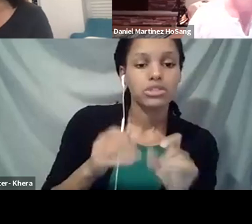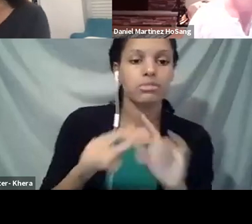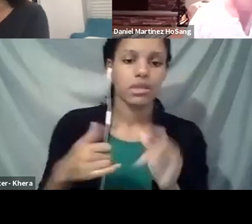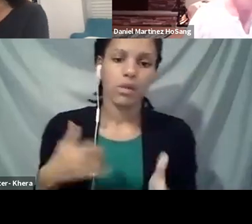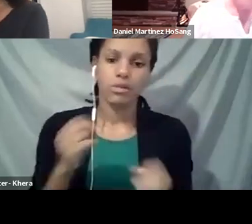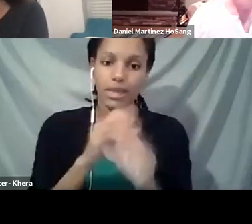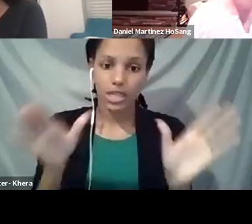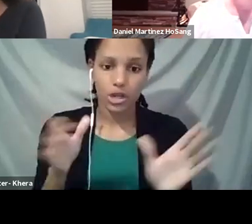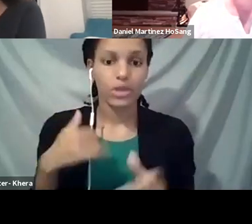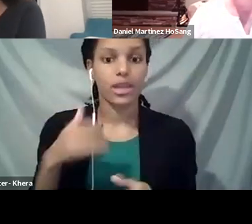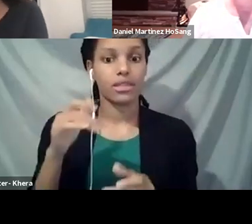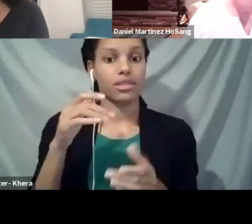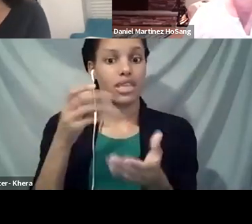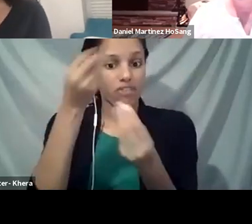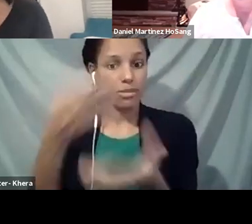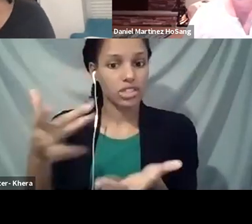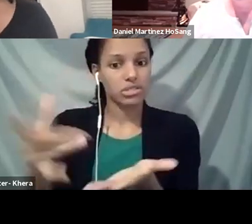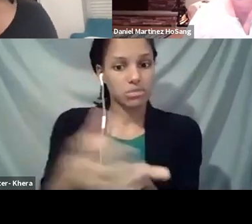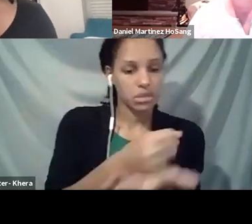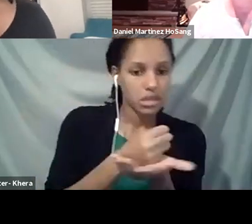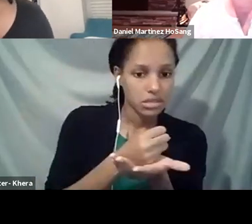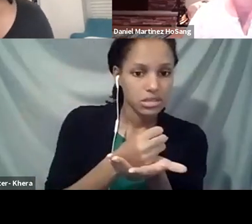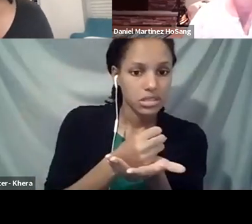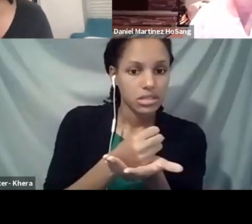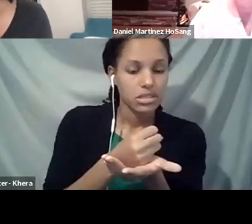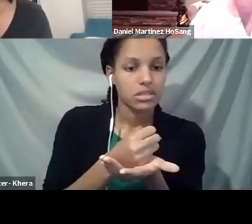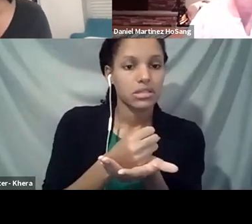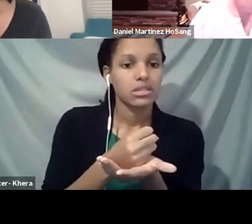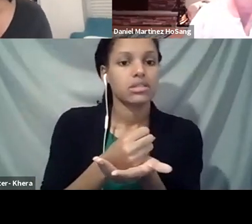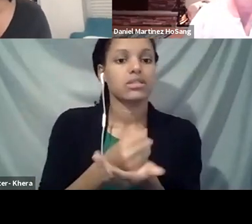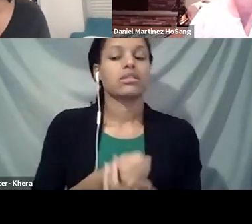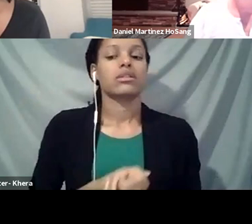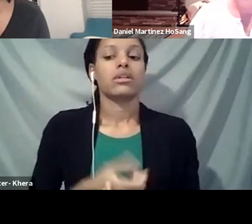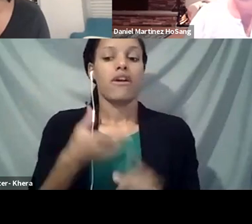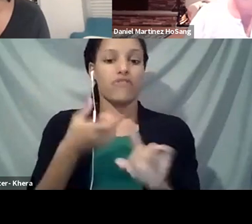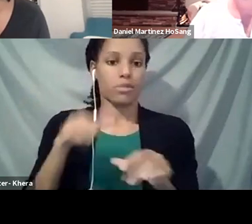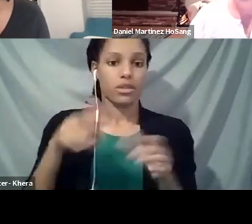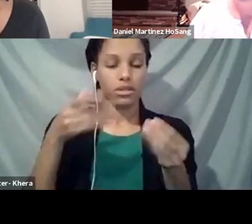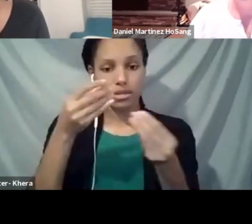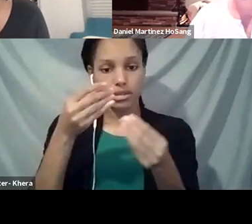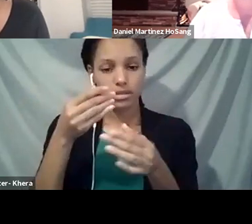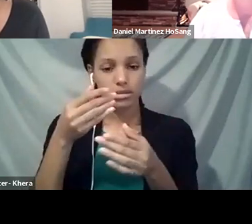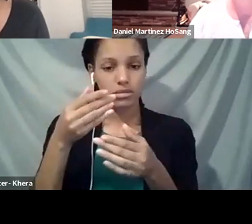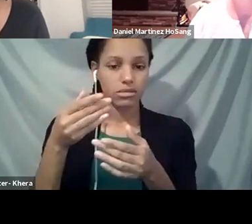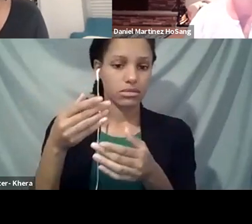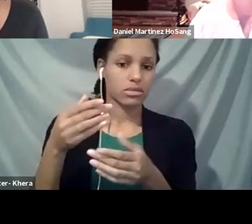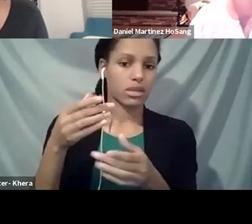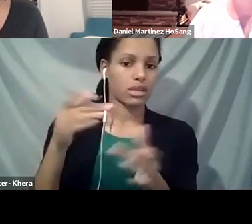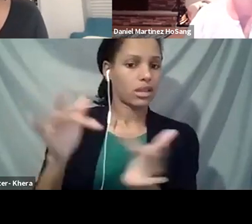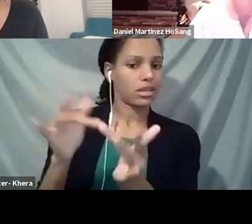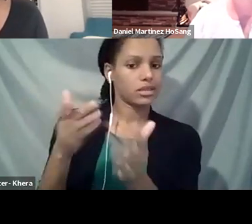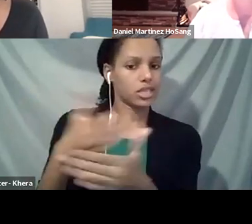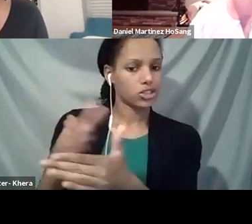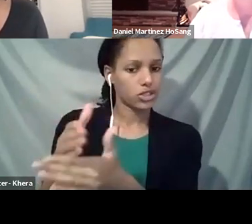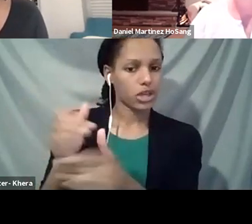that we collected are disaggregated on the link that I shared, which is at the AAPI data